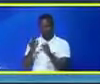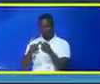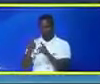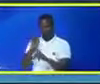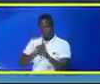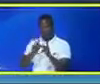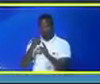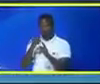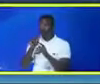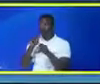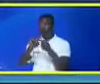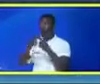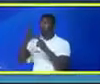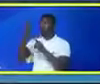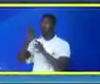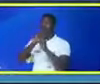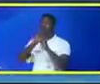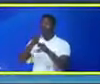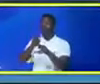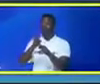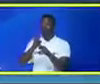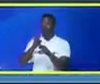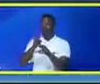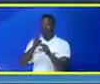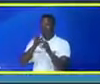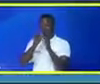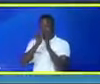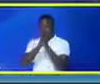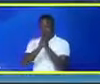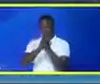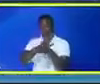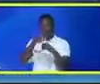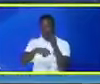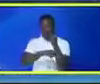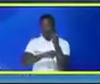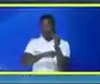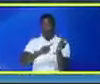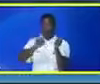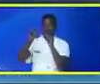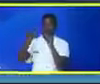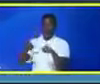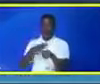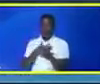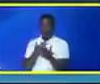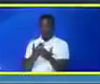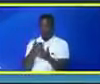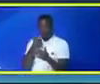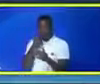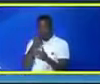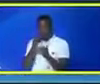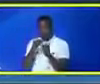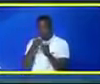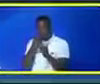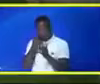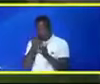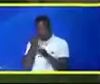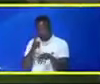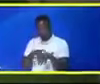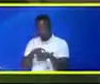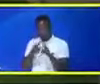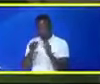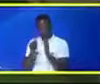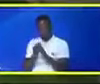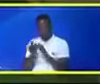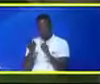prayer shall all flesh come. I'm waiting. Just a few more minutes so that we do not stretch ourselves